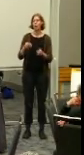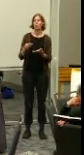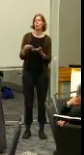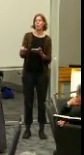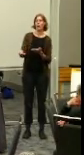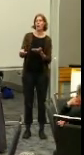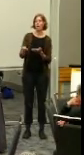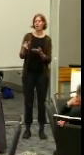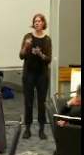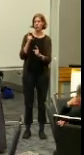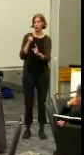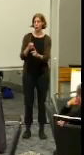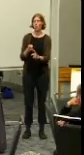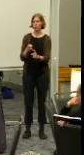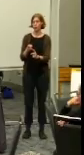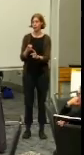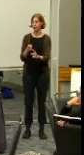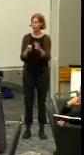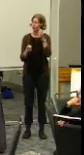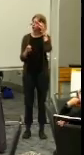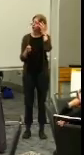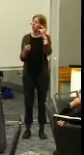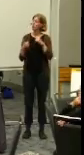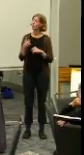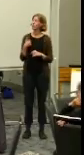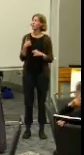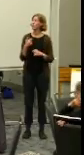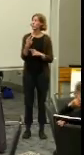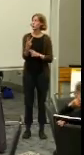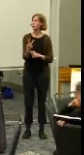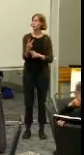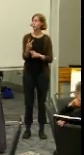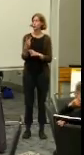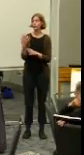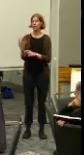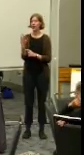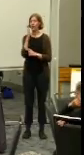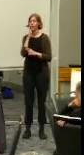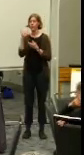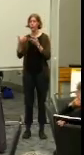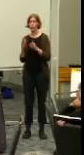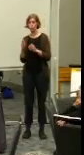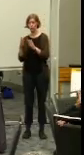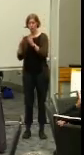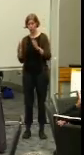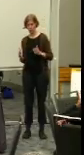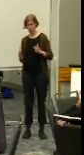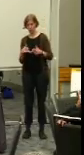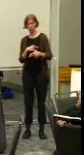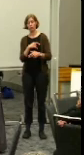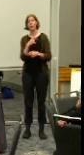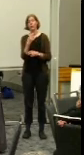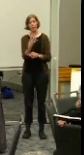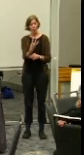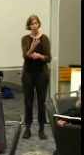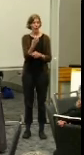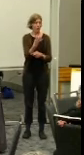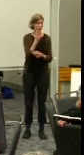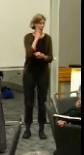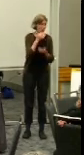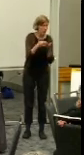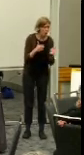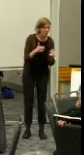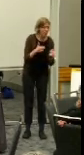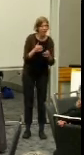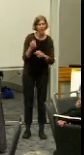So what it has is two 5-bedroom houses, 4 4-bedroom houses, 4 3-bedroom